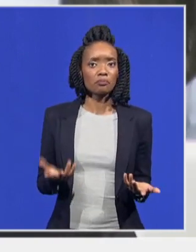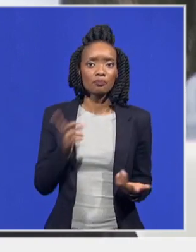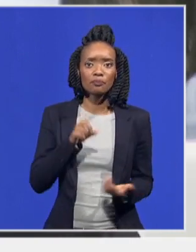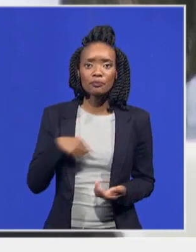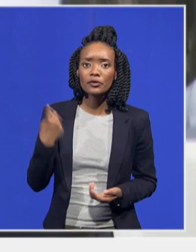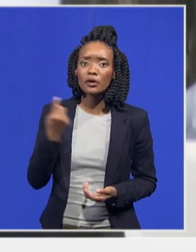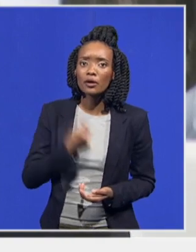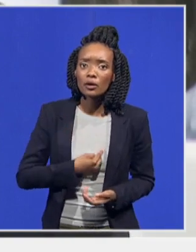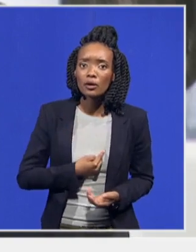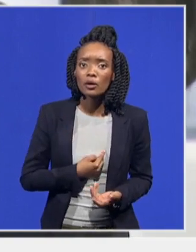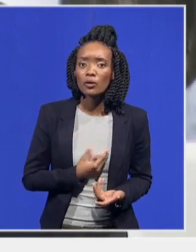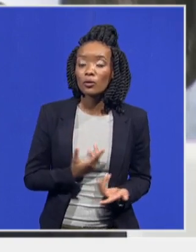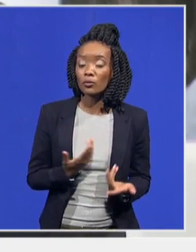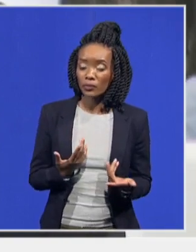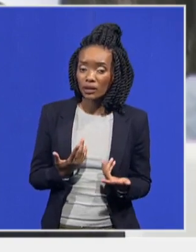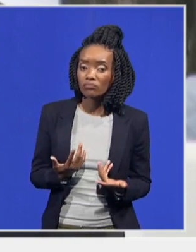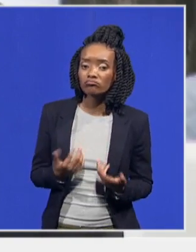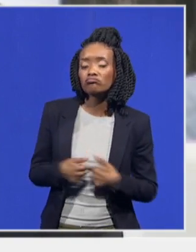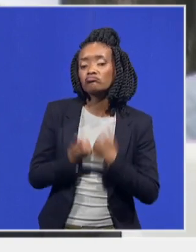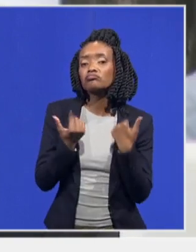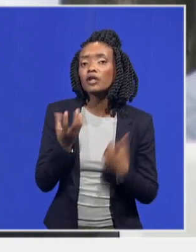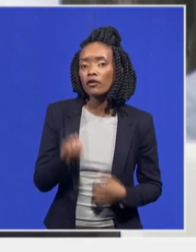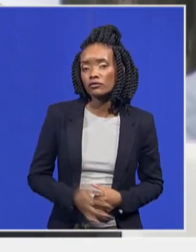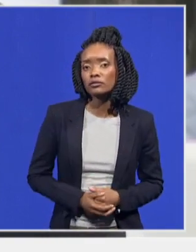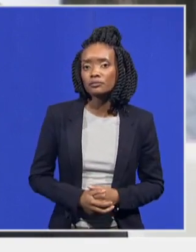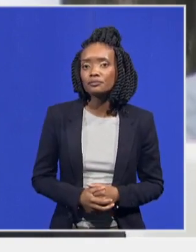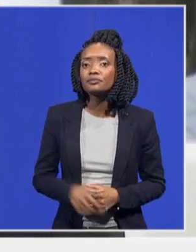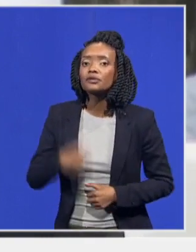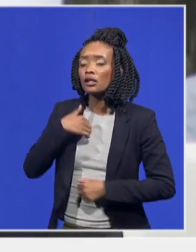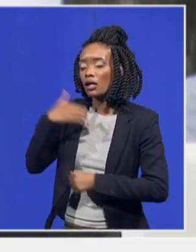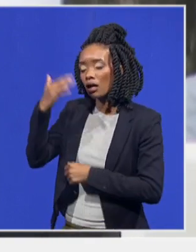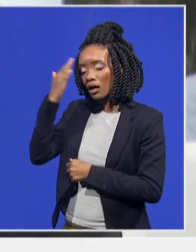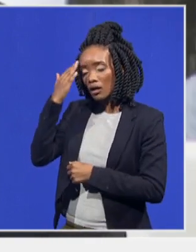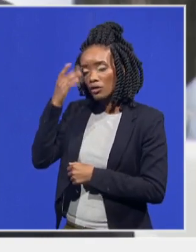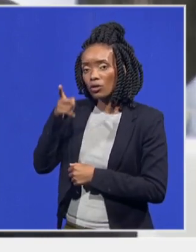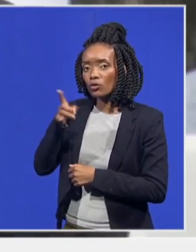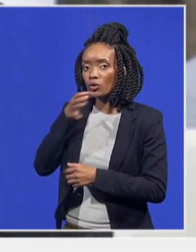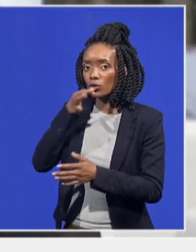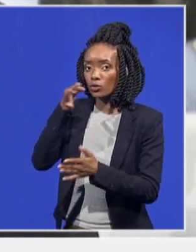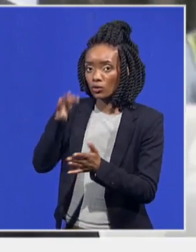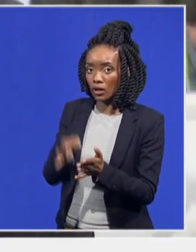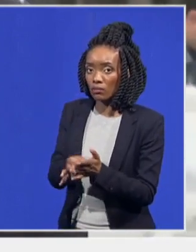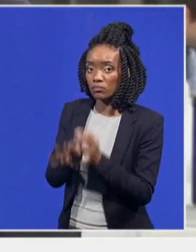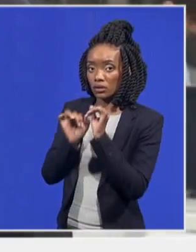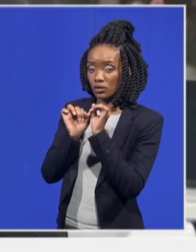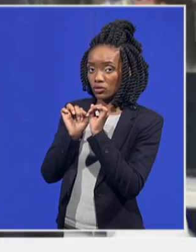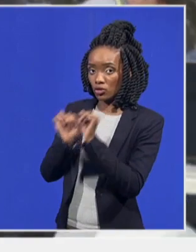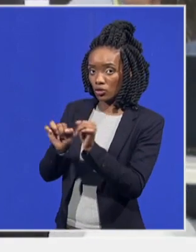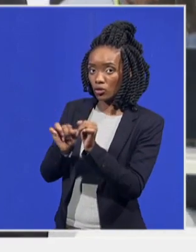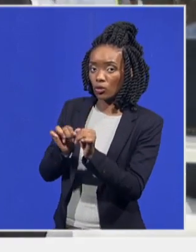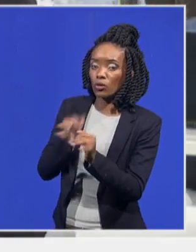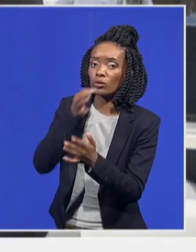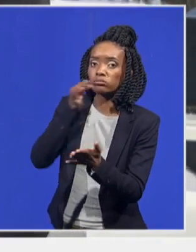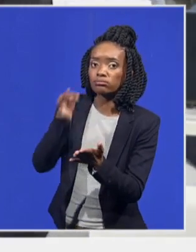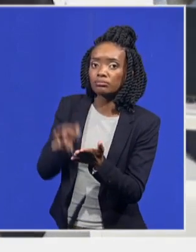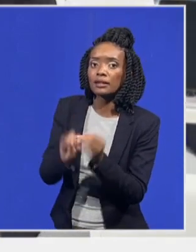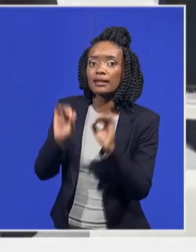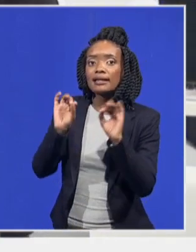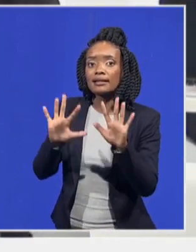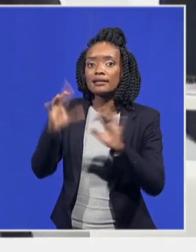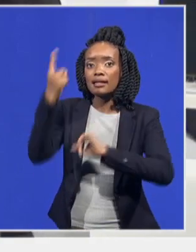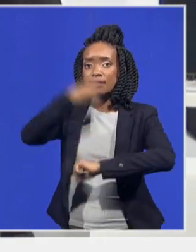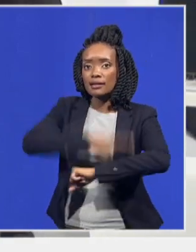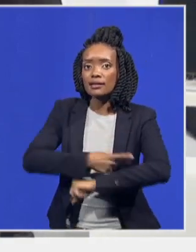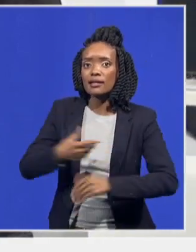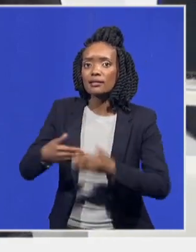much discriminated. Now, I know that you did apply for your application 10 days in advance. It does take